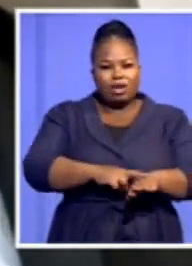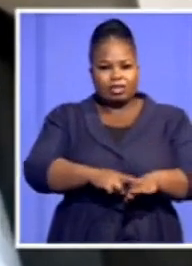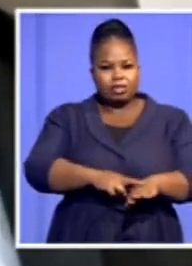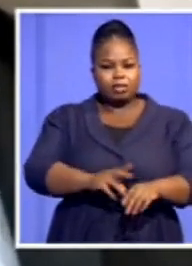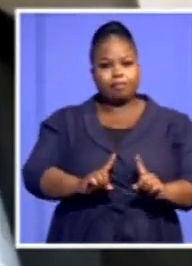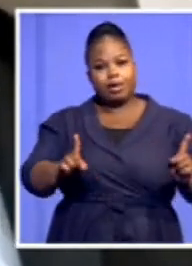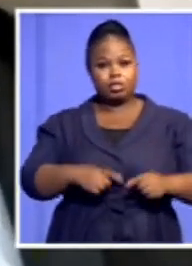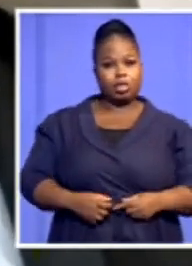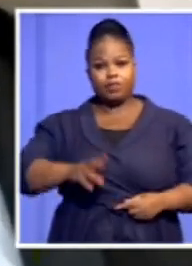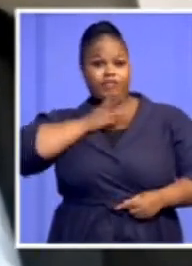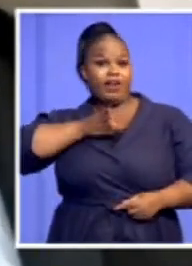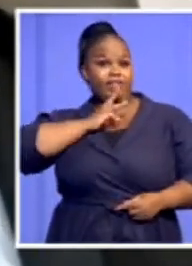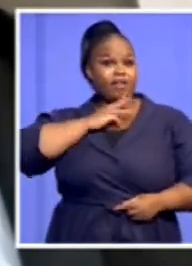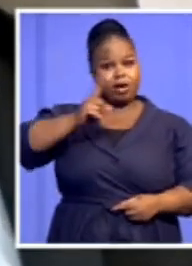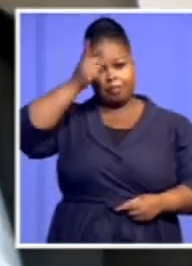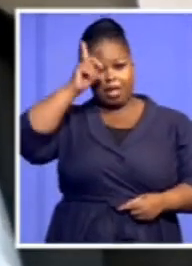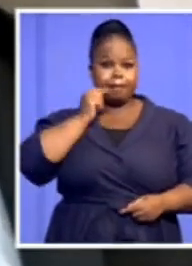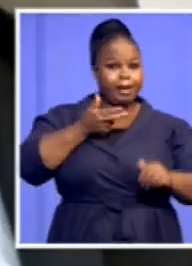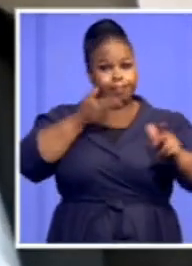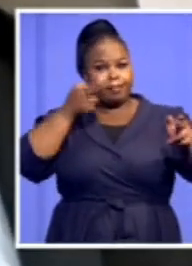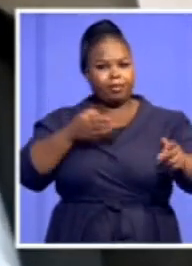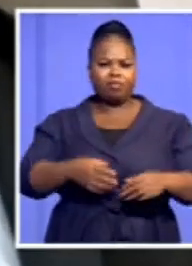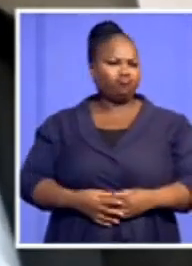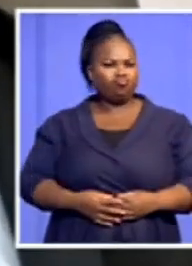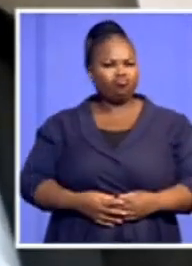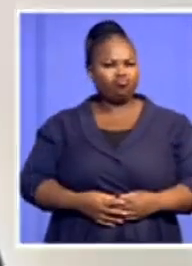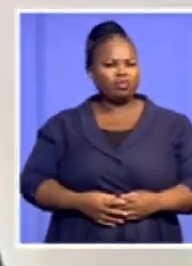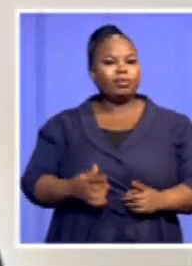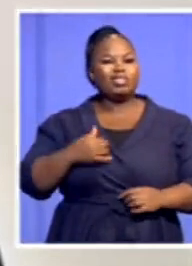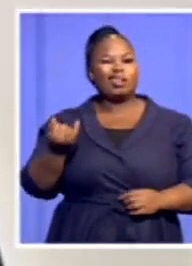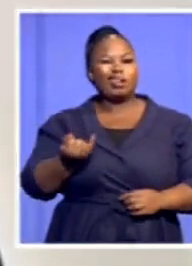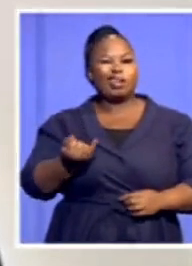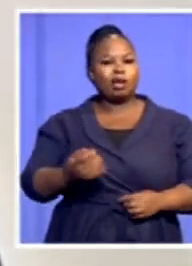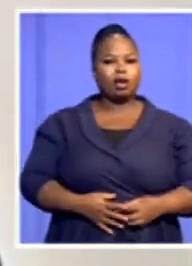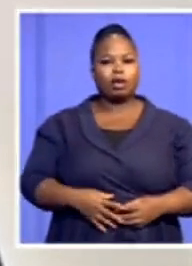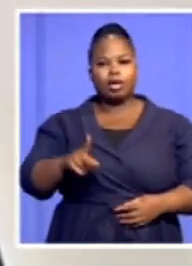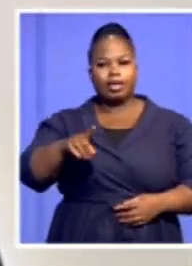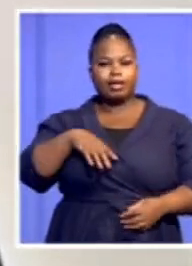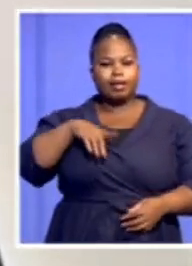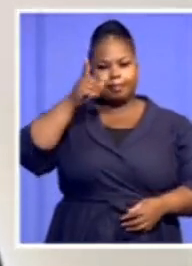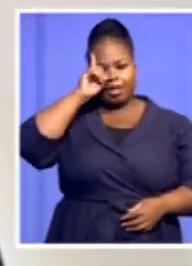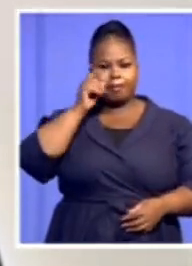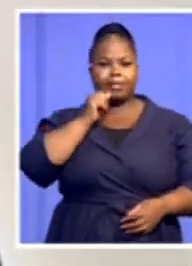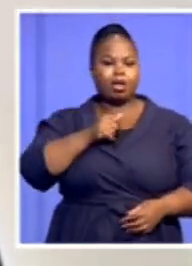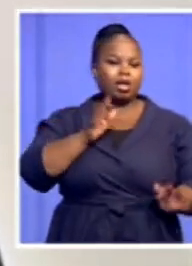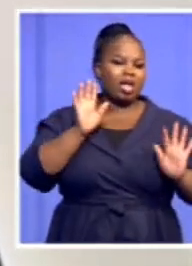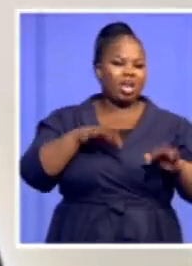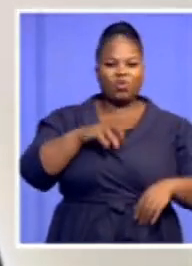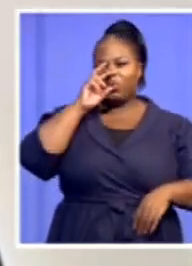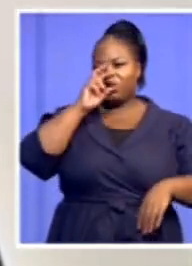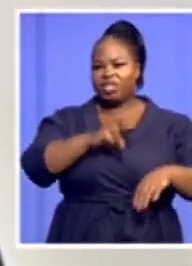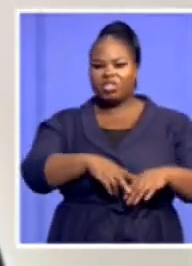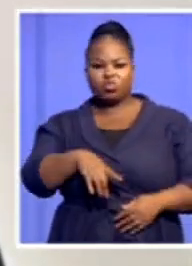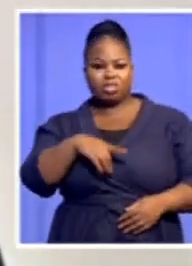let's shoot him. It's much more like, here's a black man, we don't need to give him the dignity of announcing